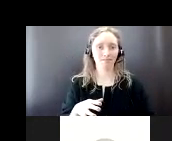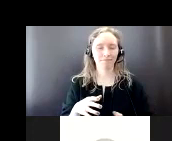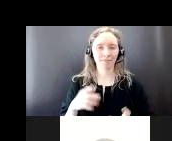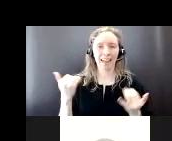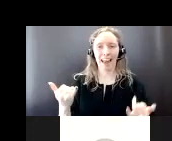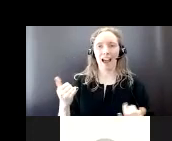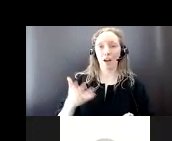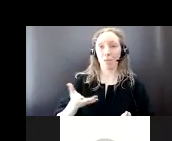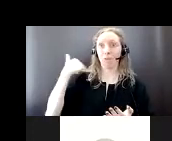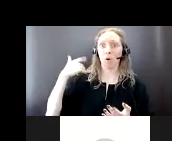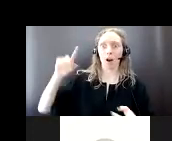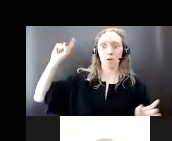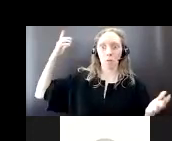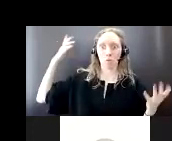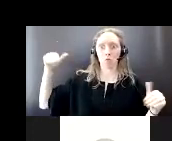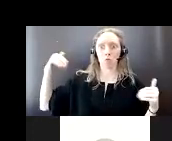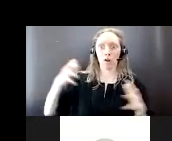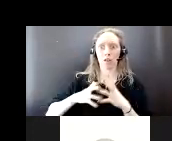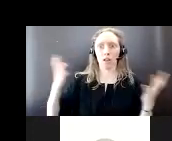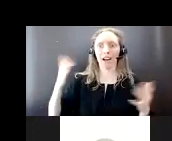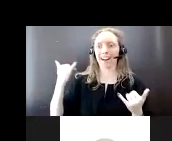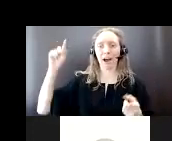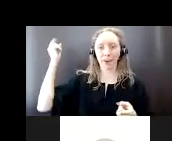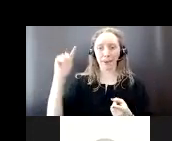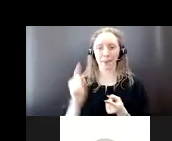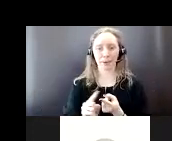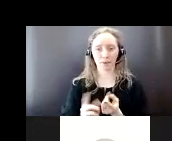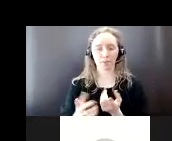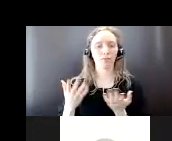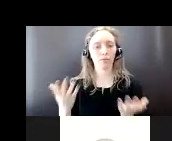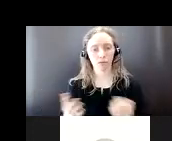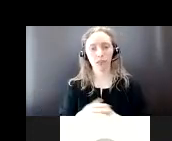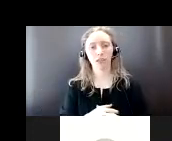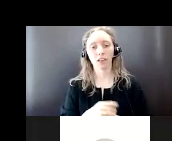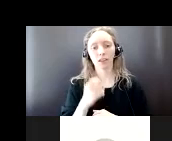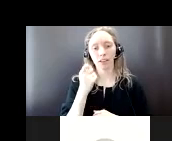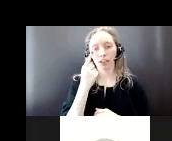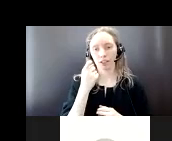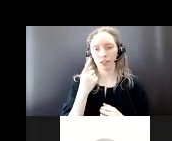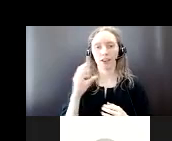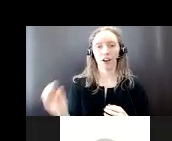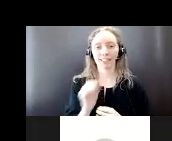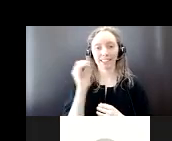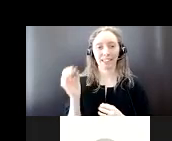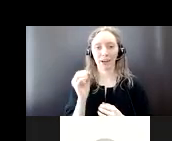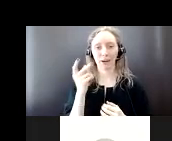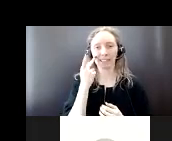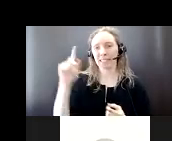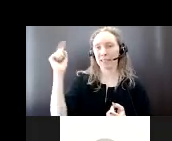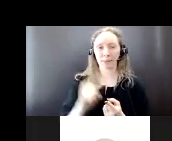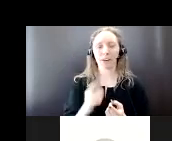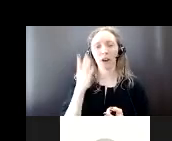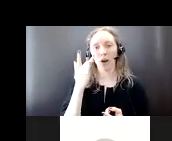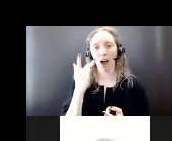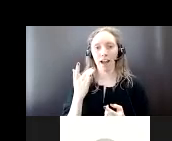Ontario made a law where it was they're not allowed to go door-to-door now, right? So